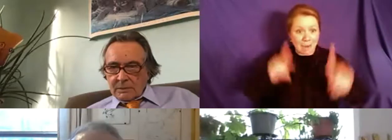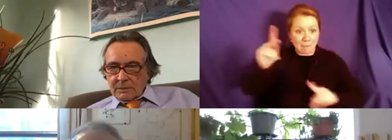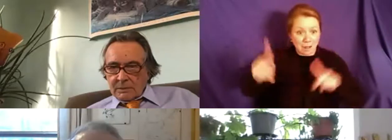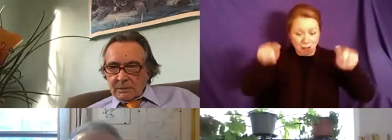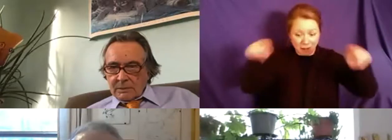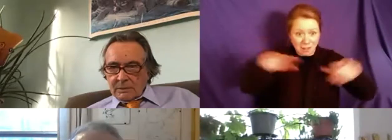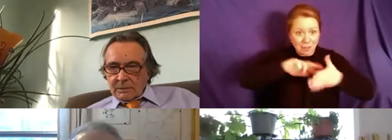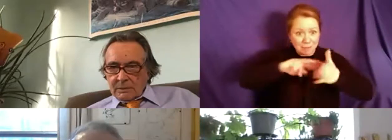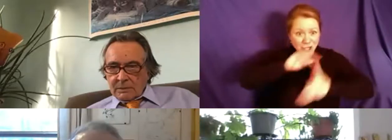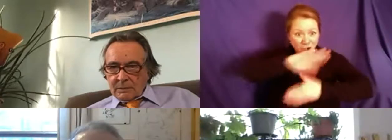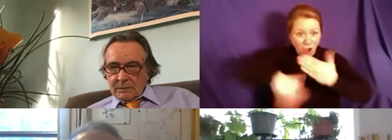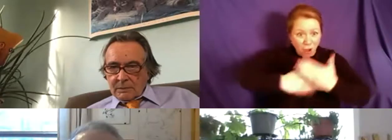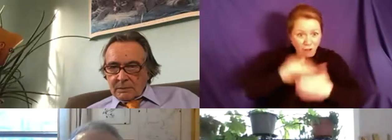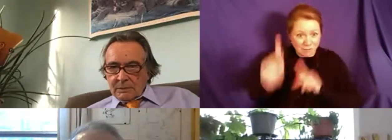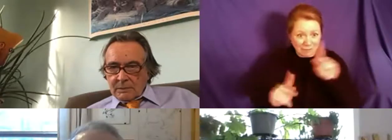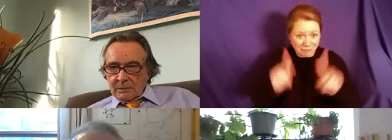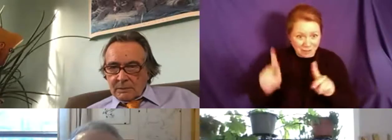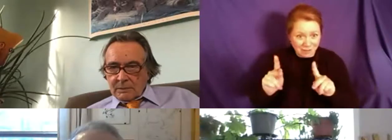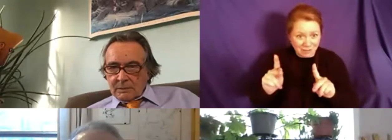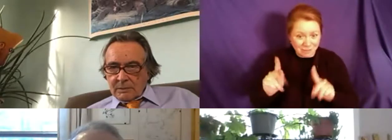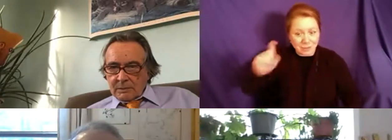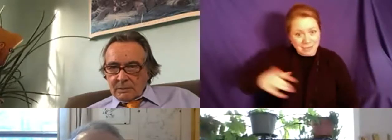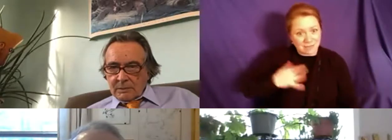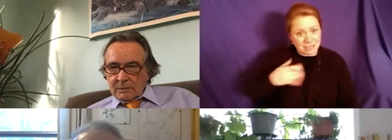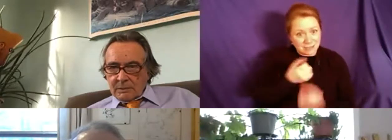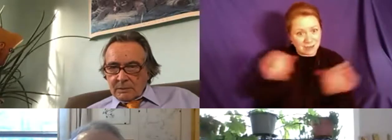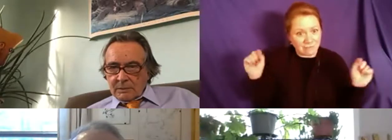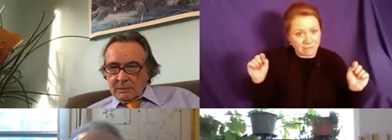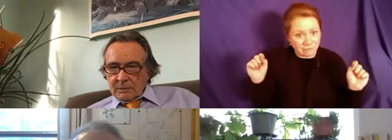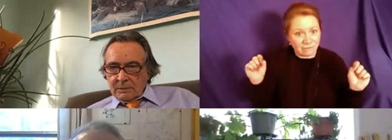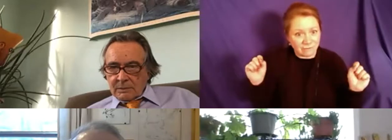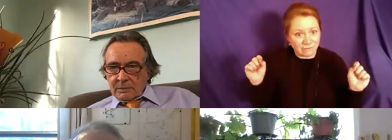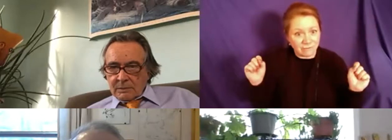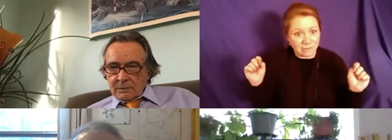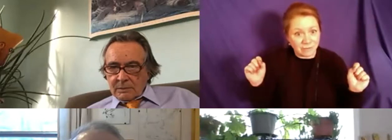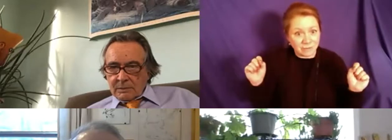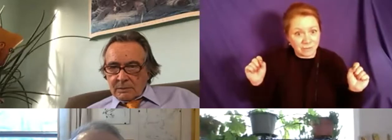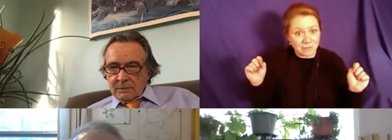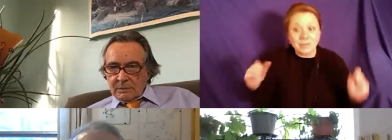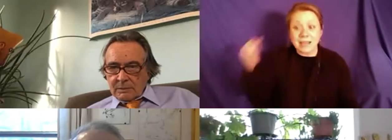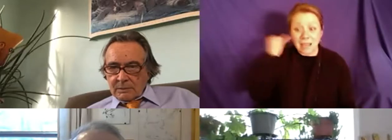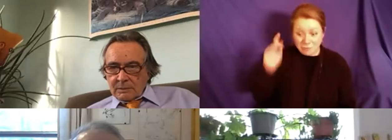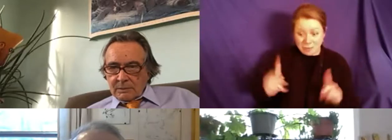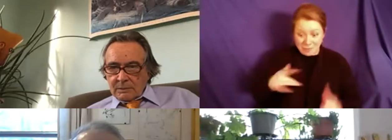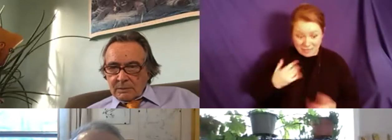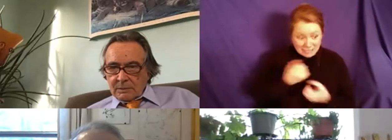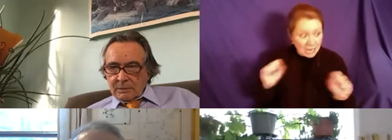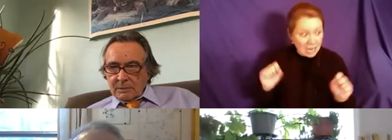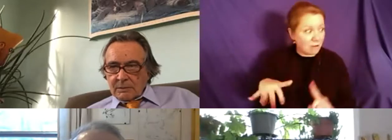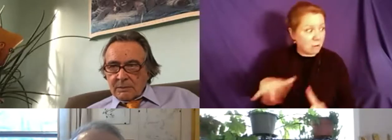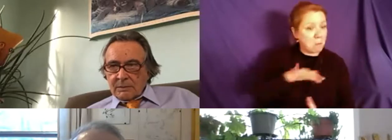means all people, need to feel safe. And if they feel safe in that